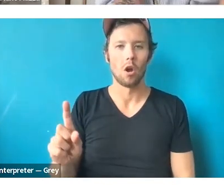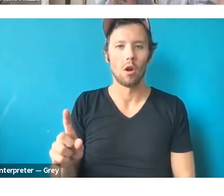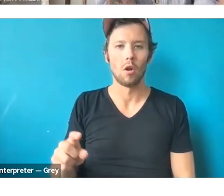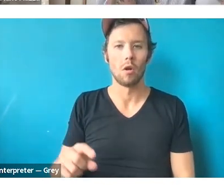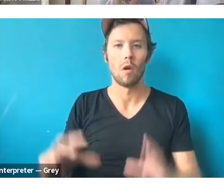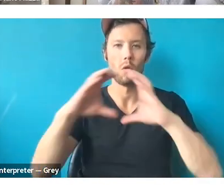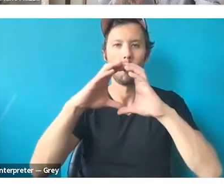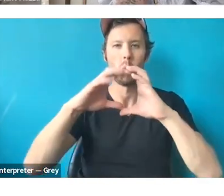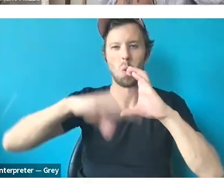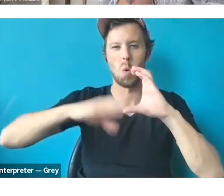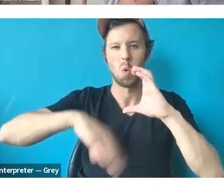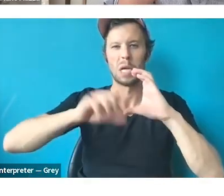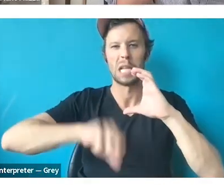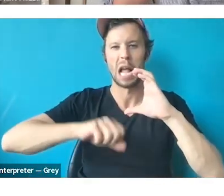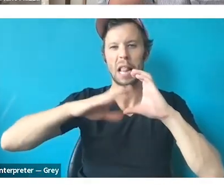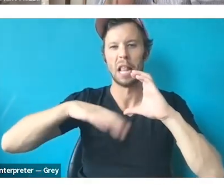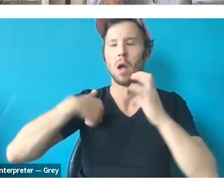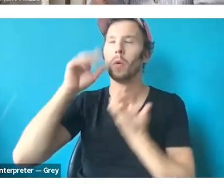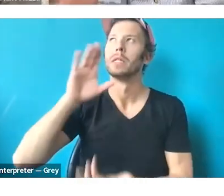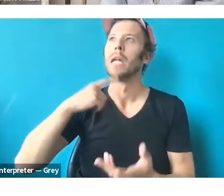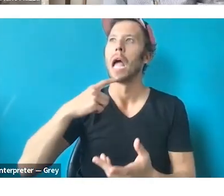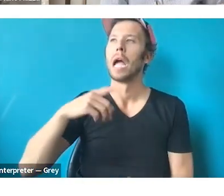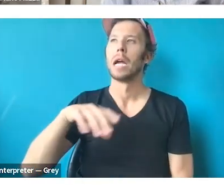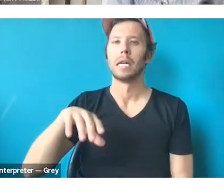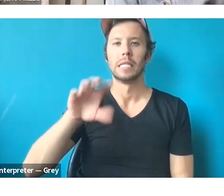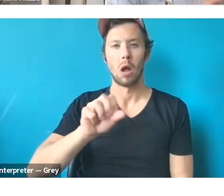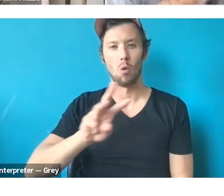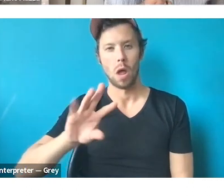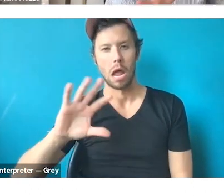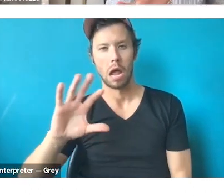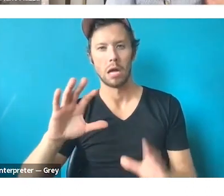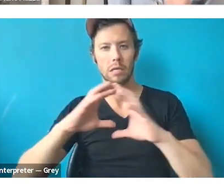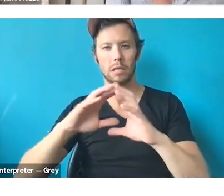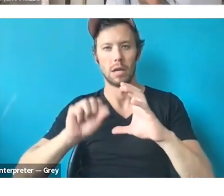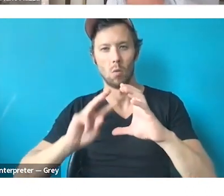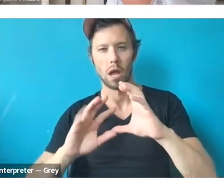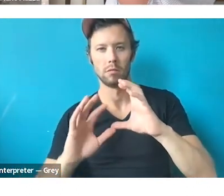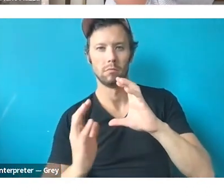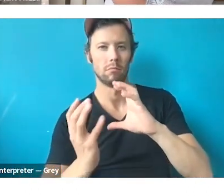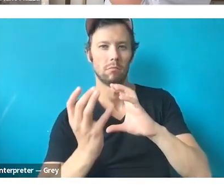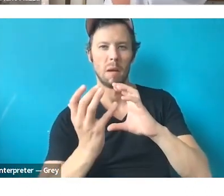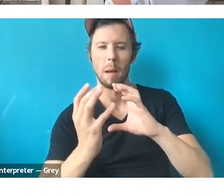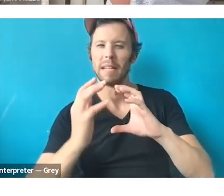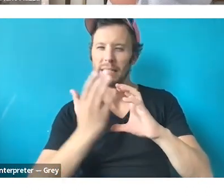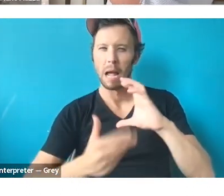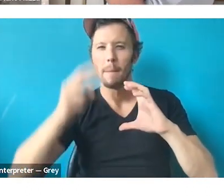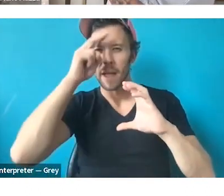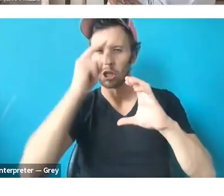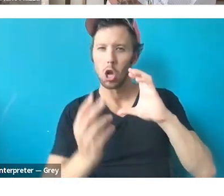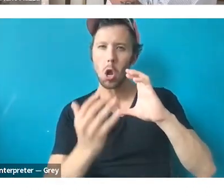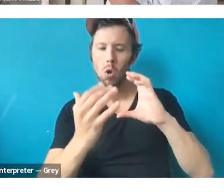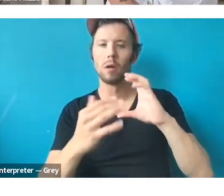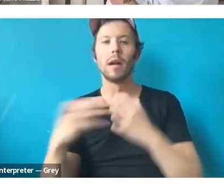like southern, like the southwest all the way through Mexico. There are also some, the Granary